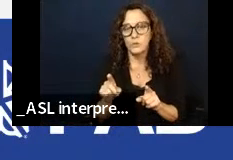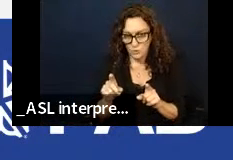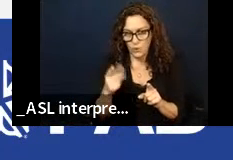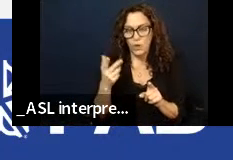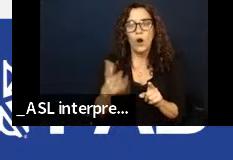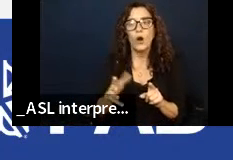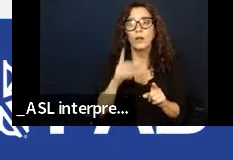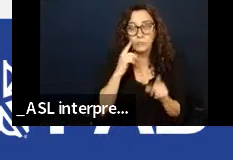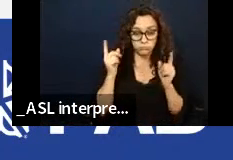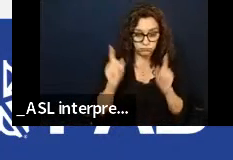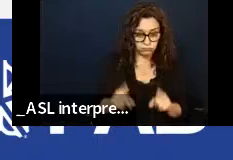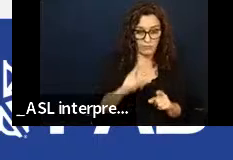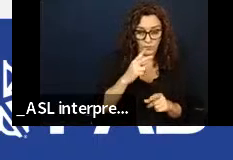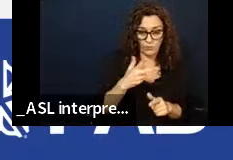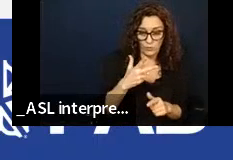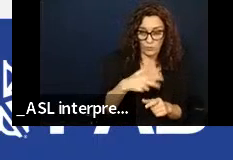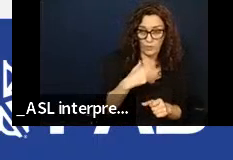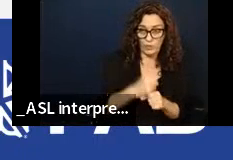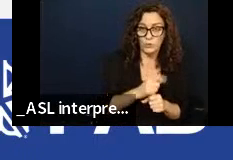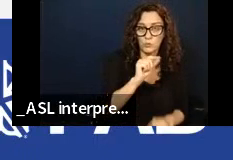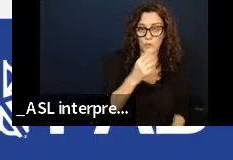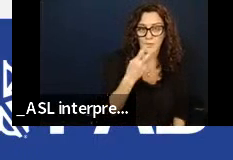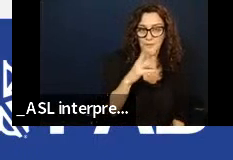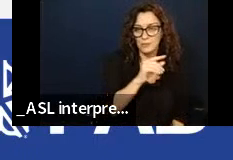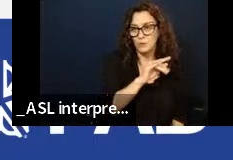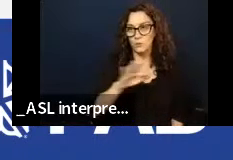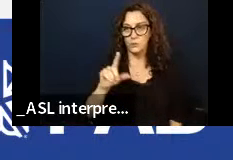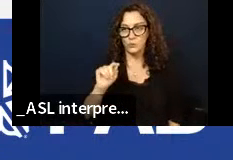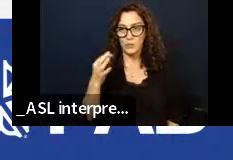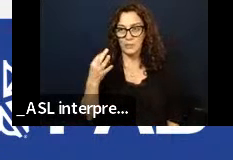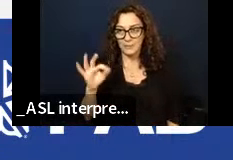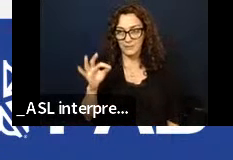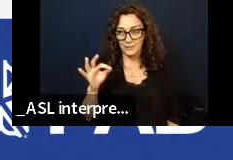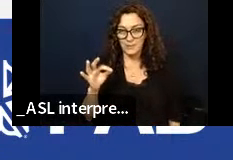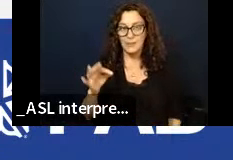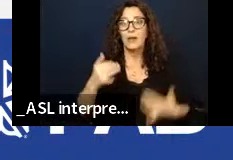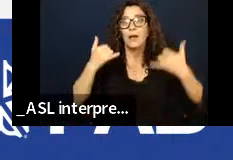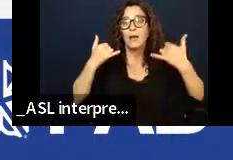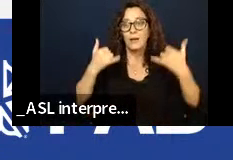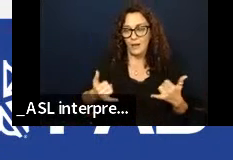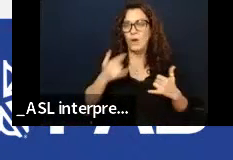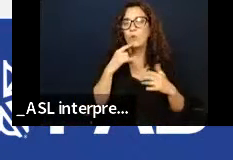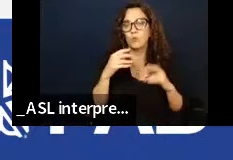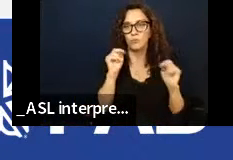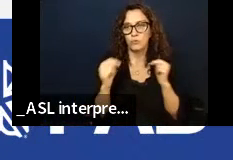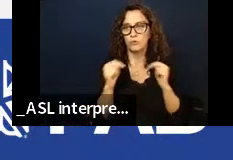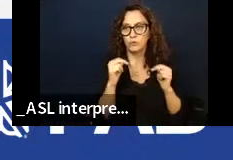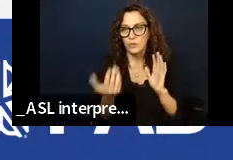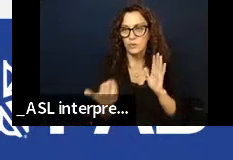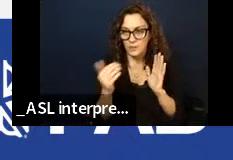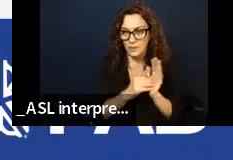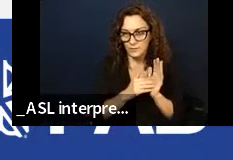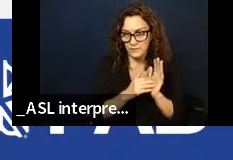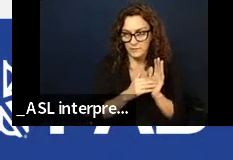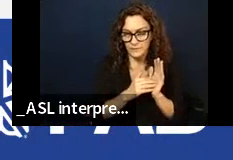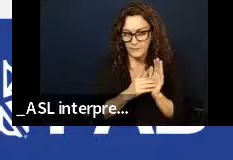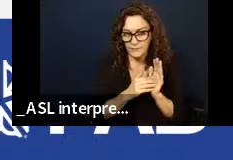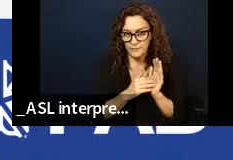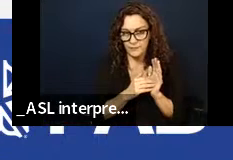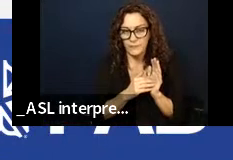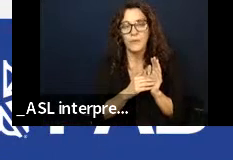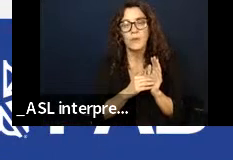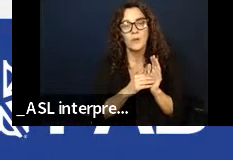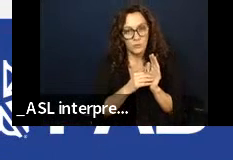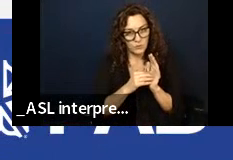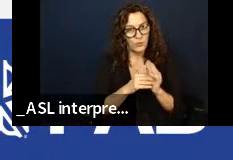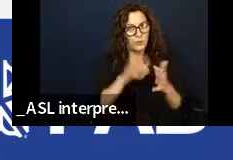to 2019 and is currently still in effect while it is being renegotiated at this time. So let's just go down